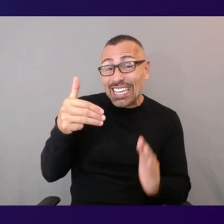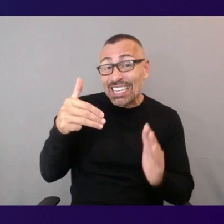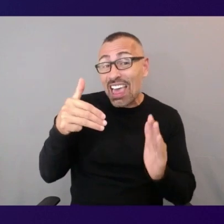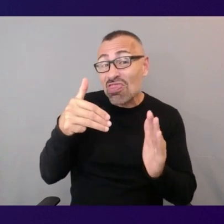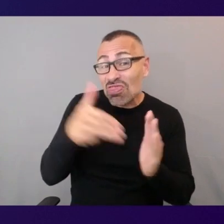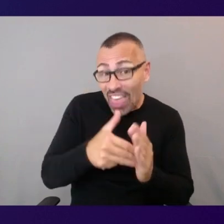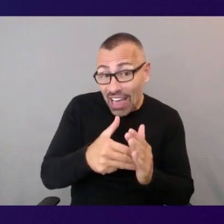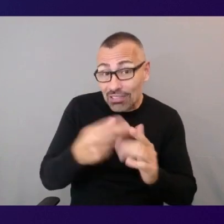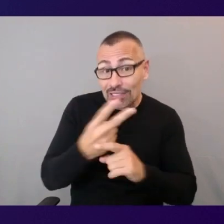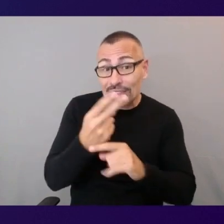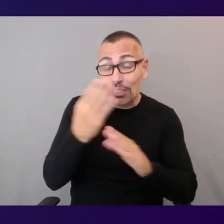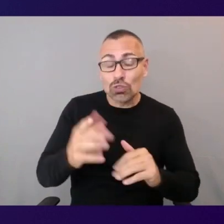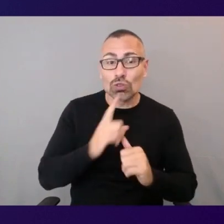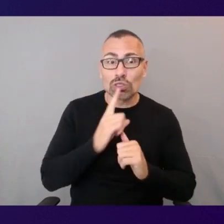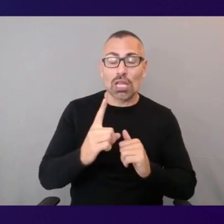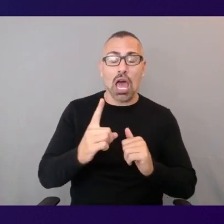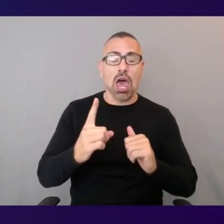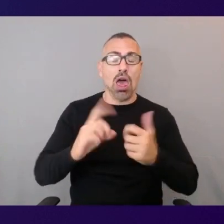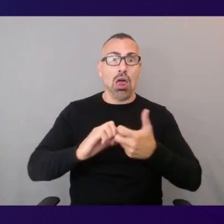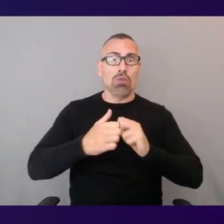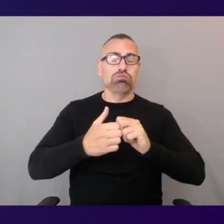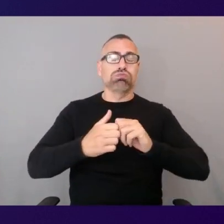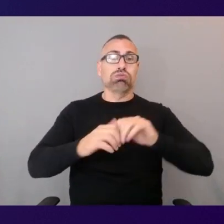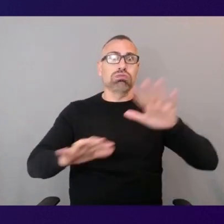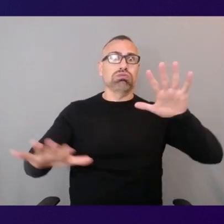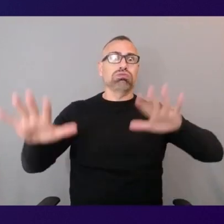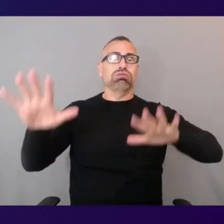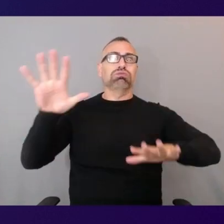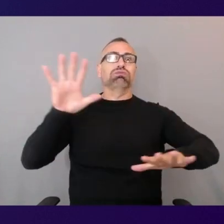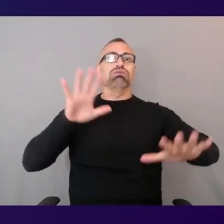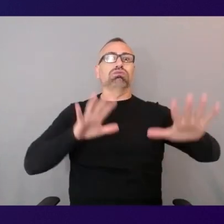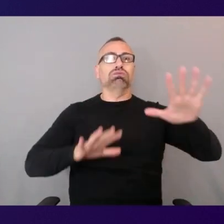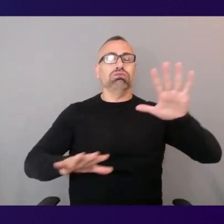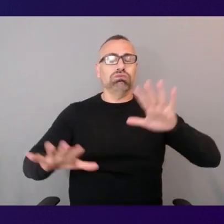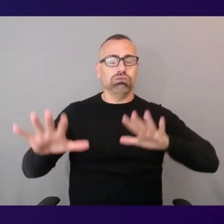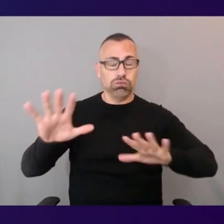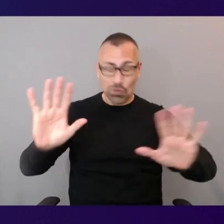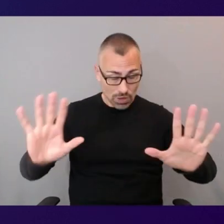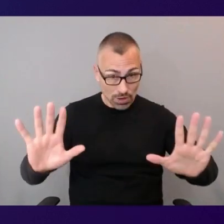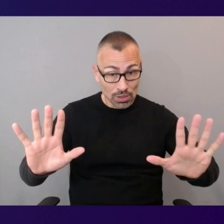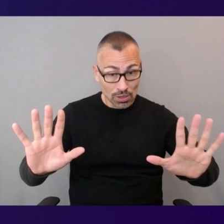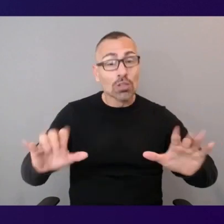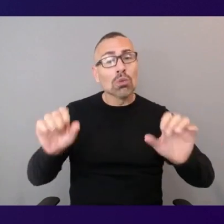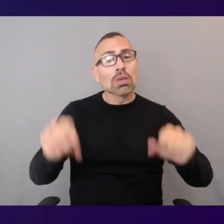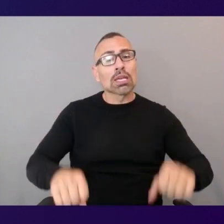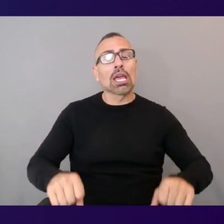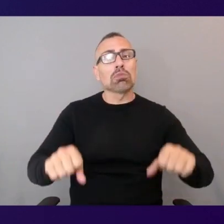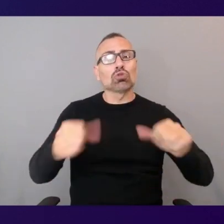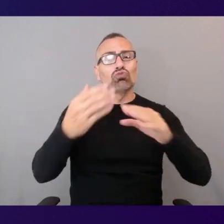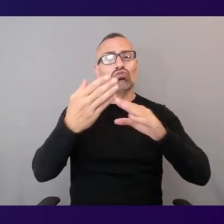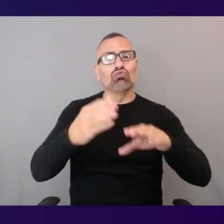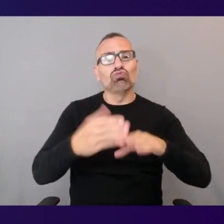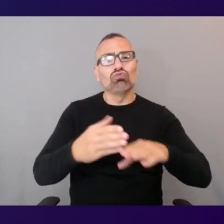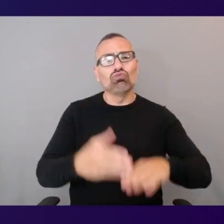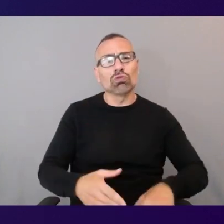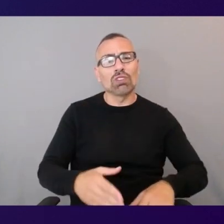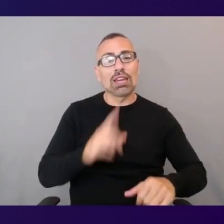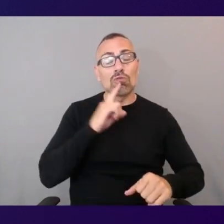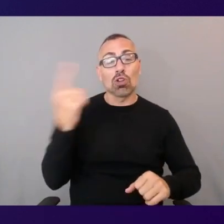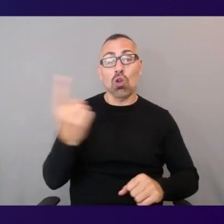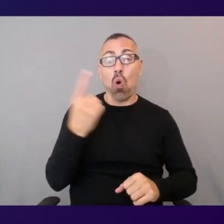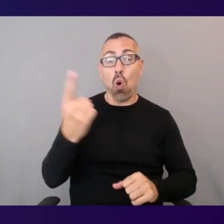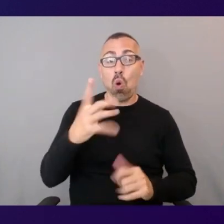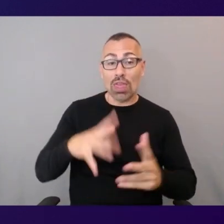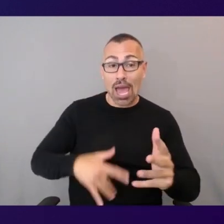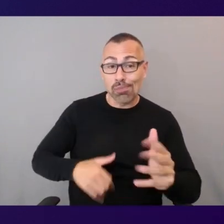like so much of an issue. So being able to take these components apart and really only update the parts where